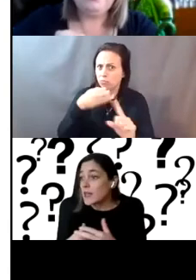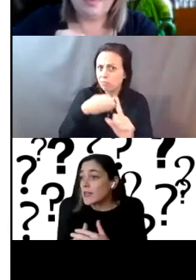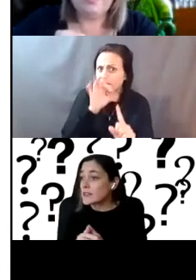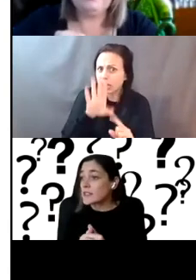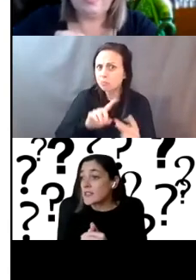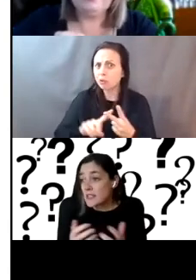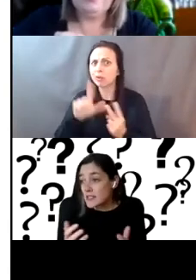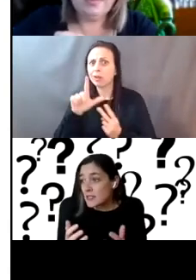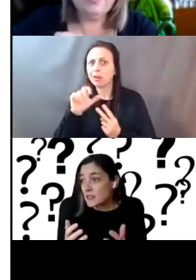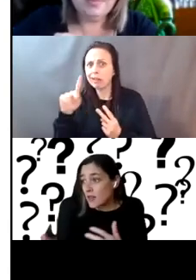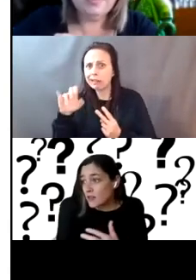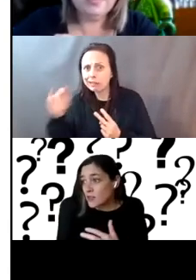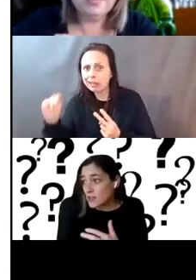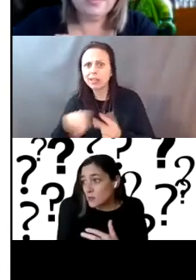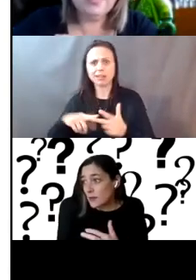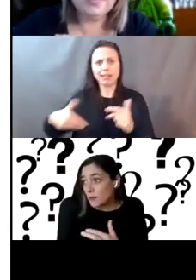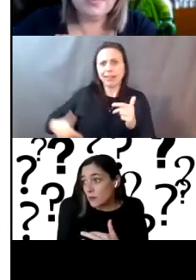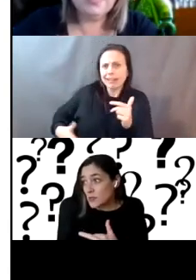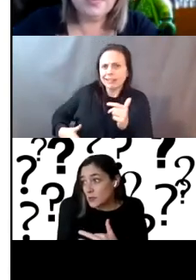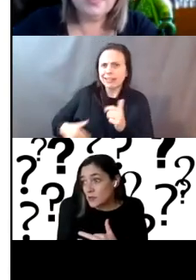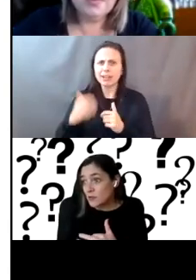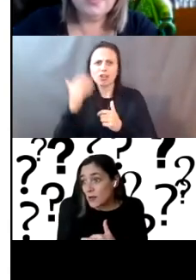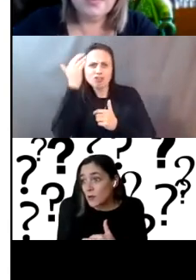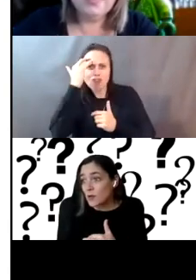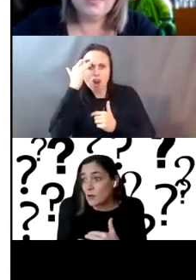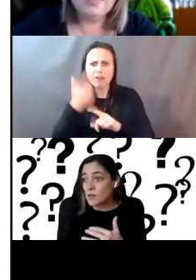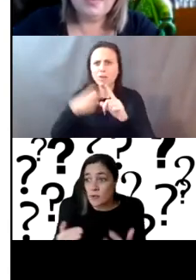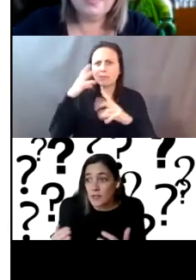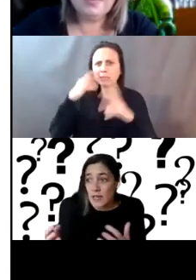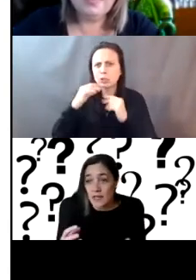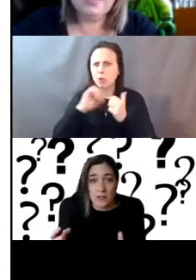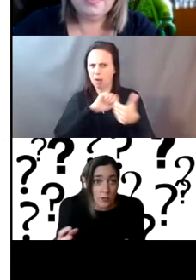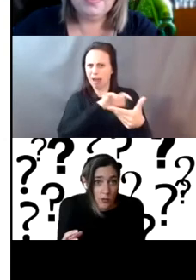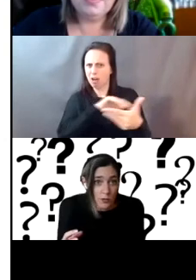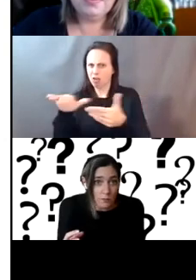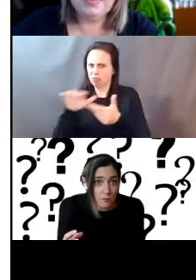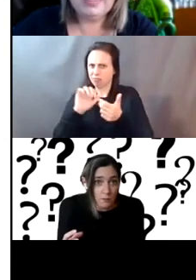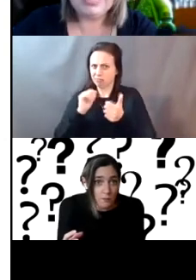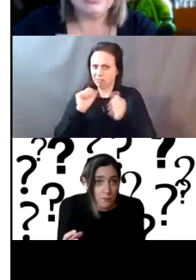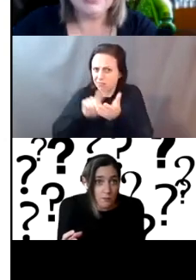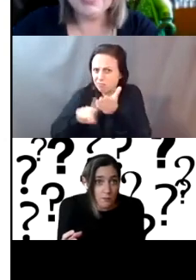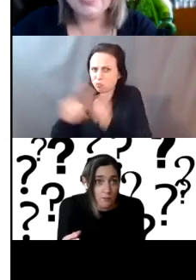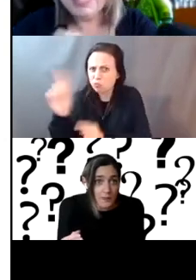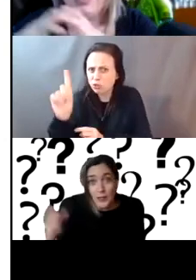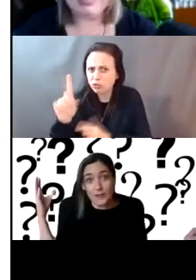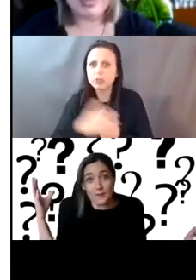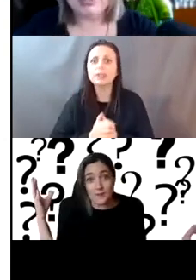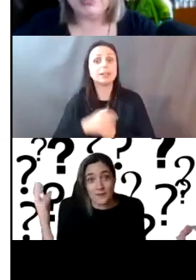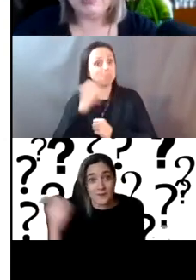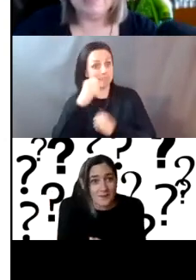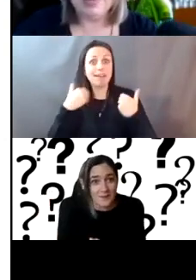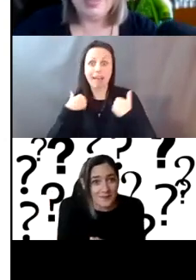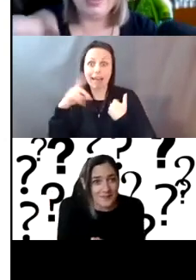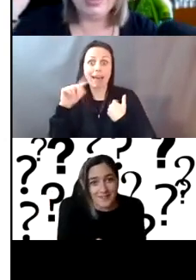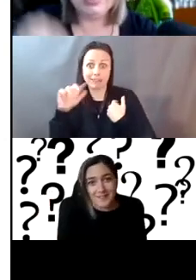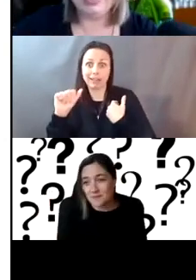blah. Is this instinct, knowledge of the customer segment from experience of your network, or is there data to inform? Yes, there is data to